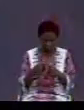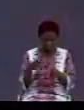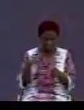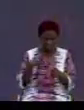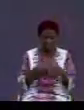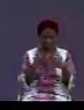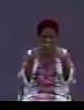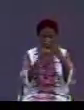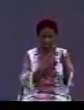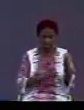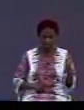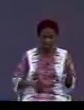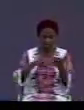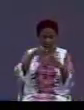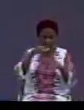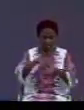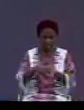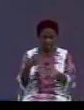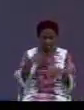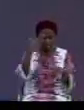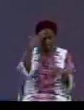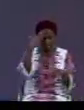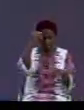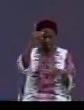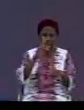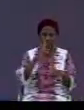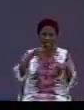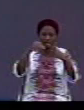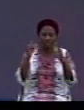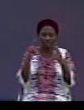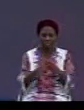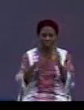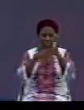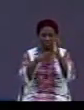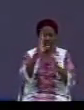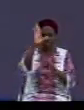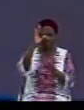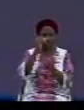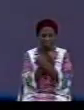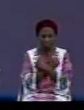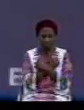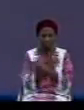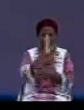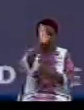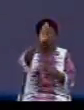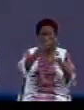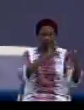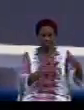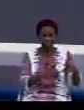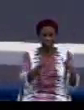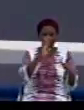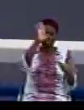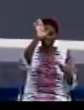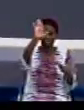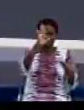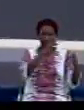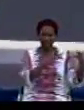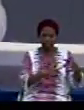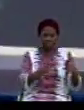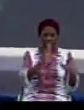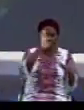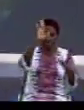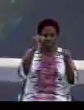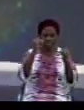Lord, tonight. We know you are going to manifest your love, your mercy, your compassion, your